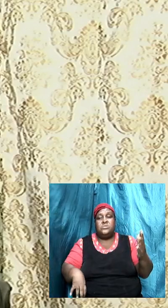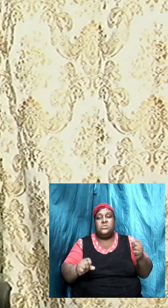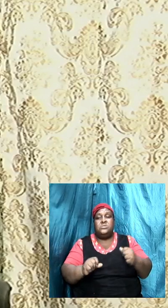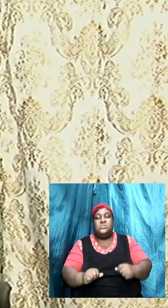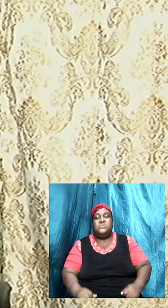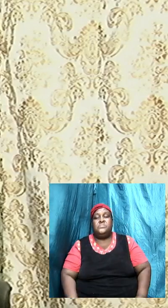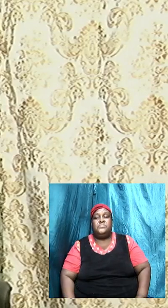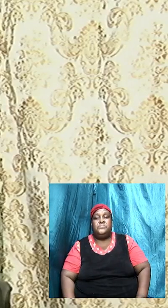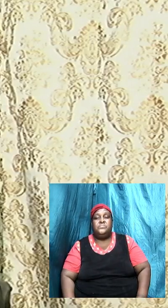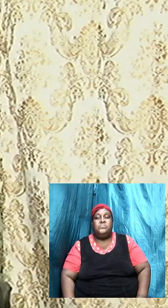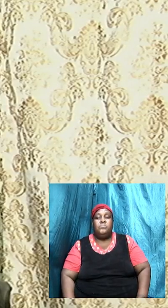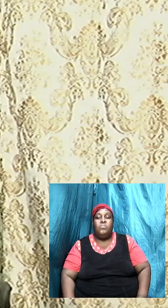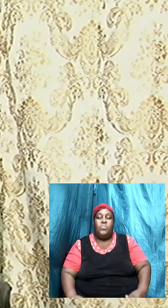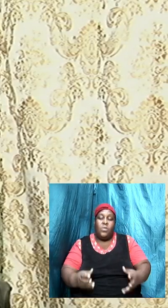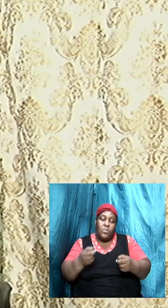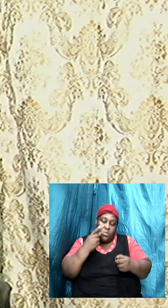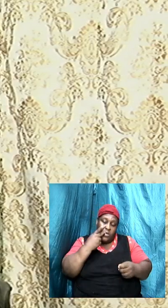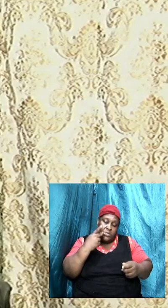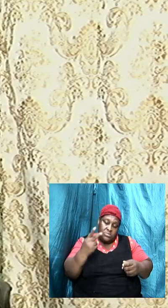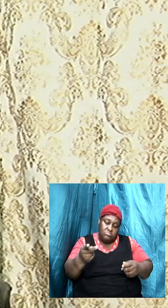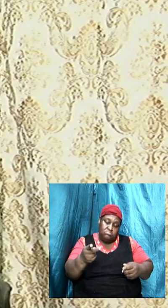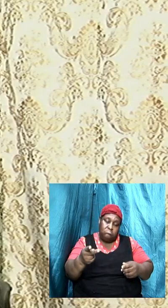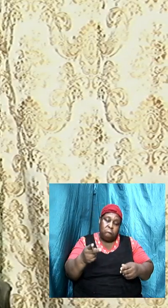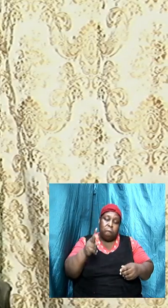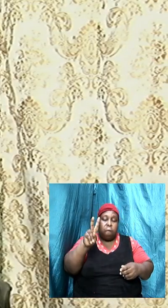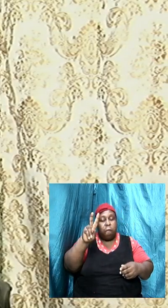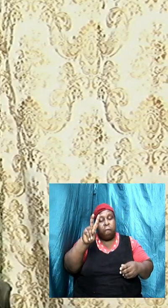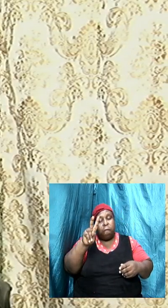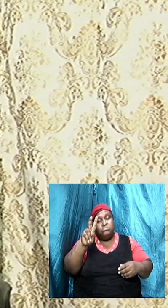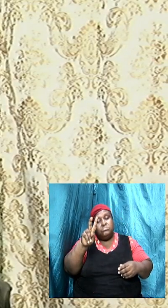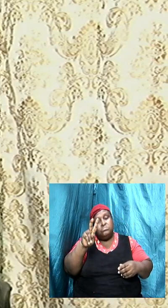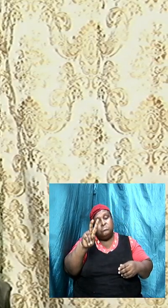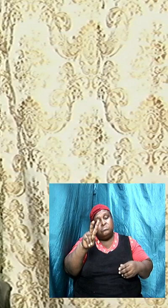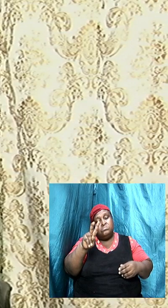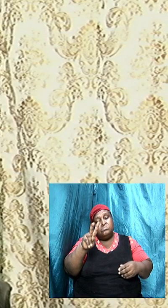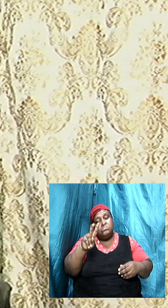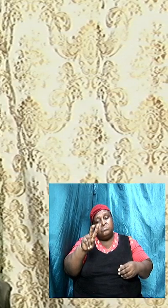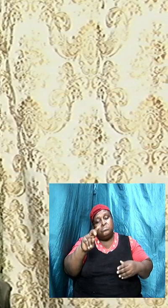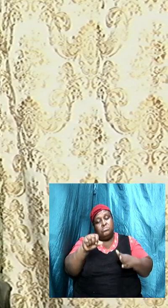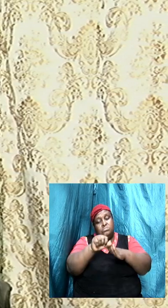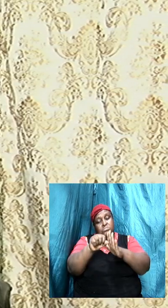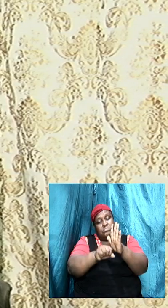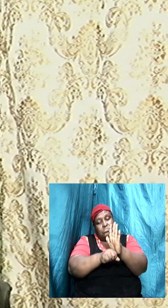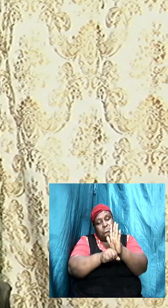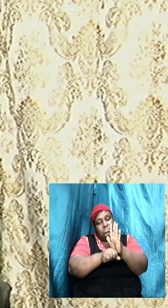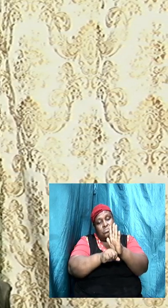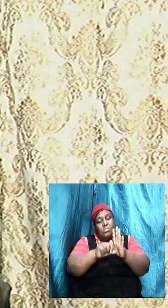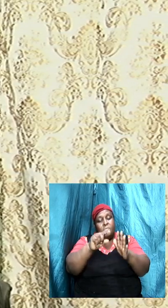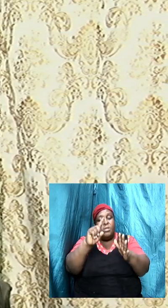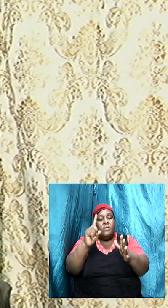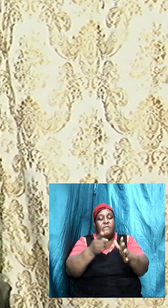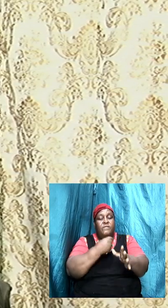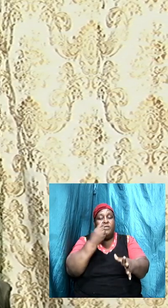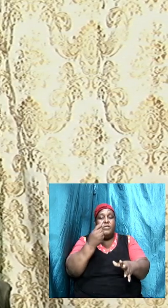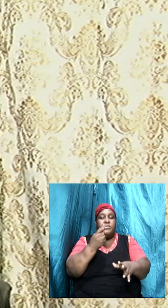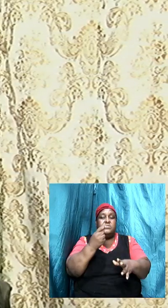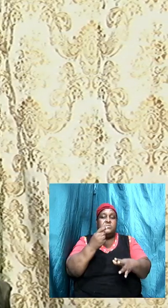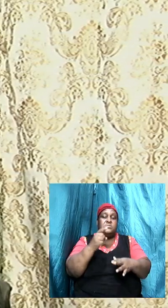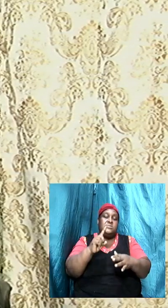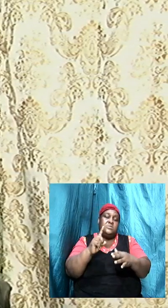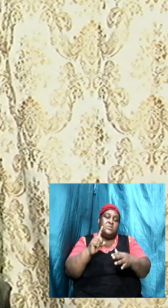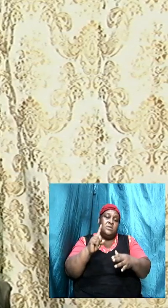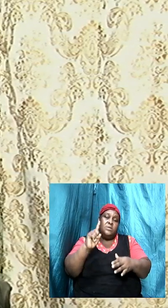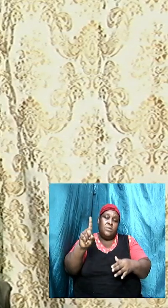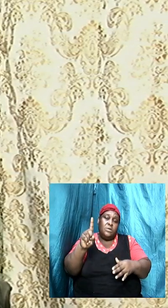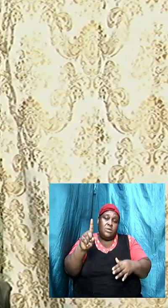I would like us to look at two passages of scripture this evening. And the first one is taken from 1